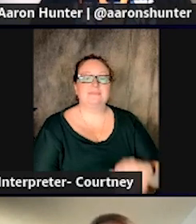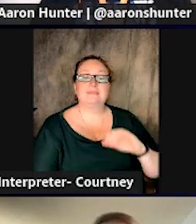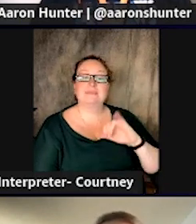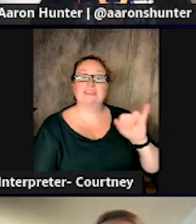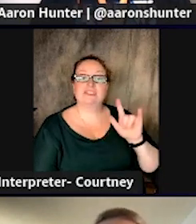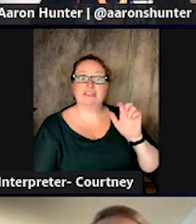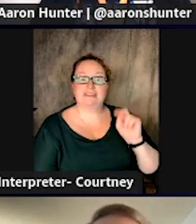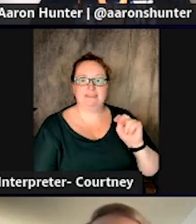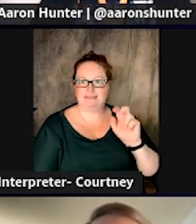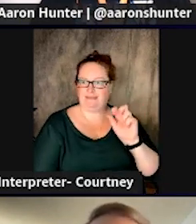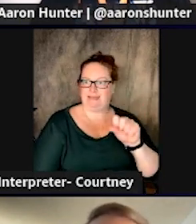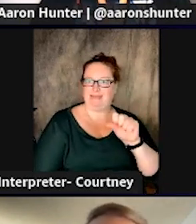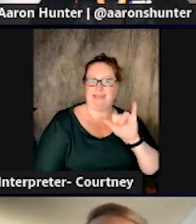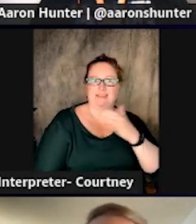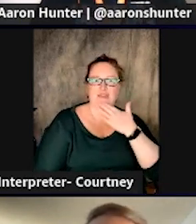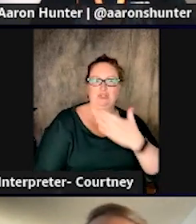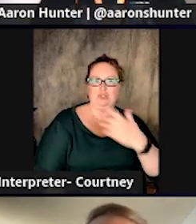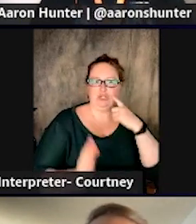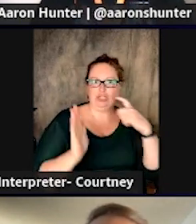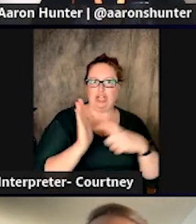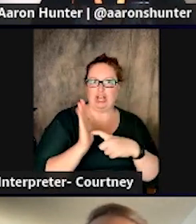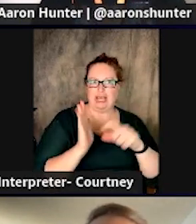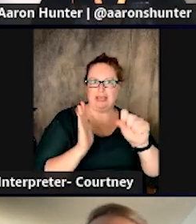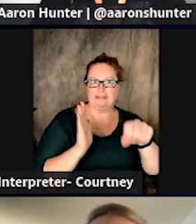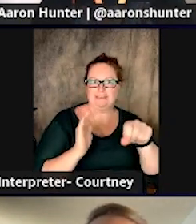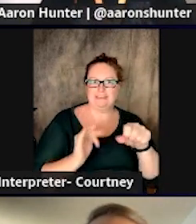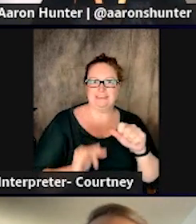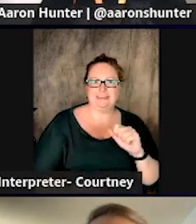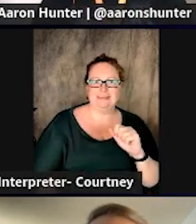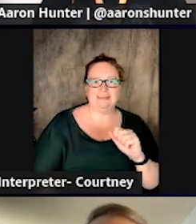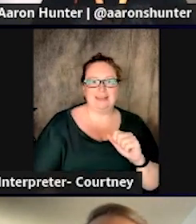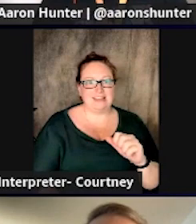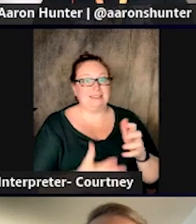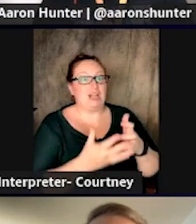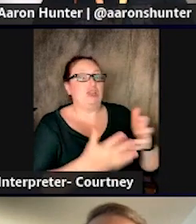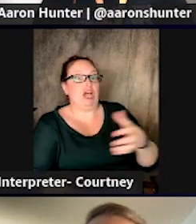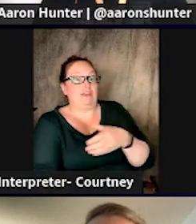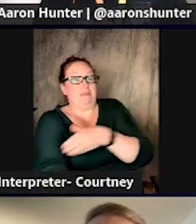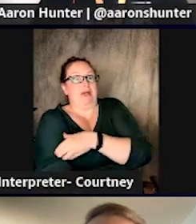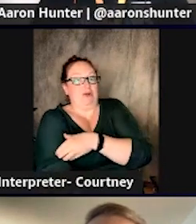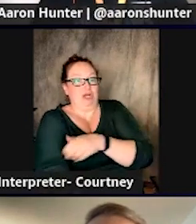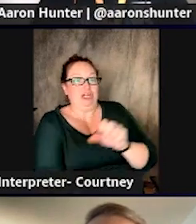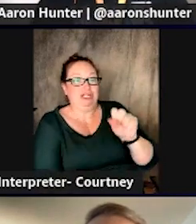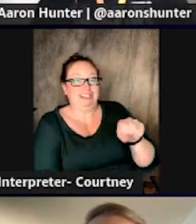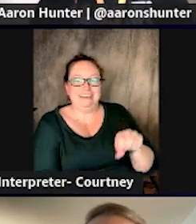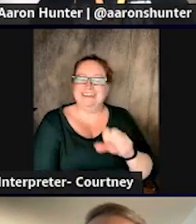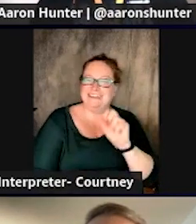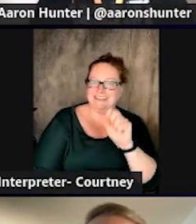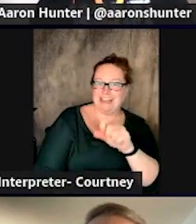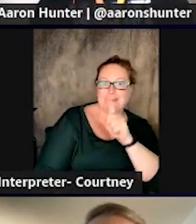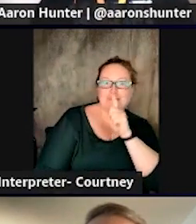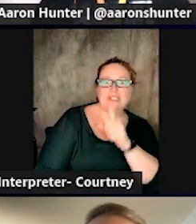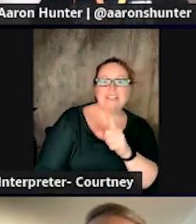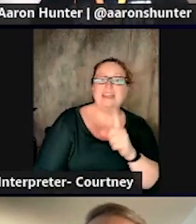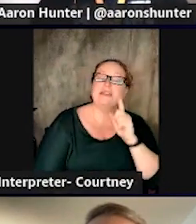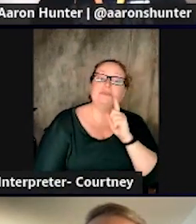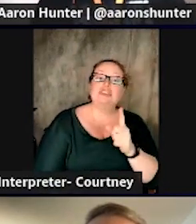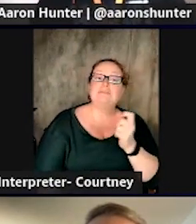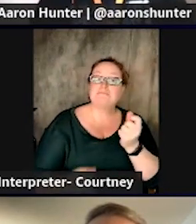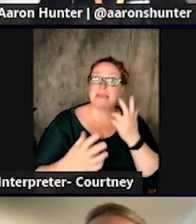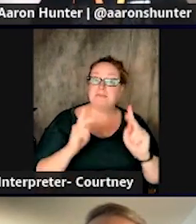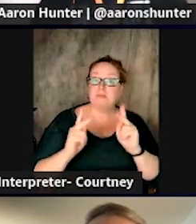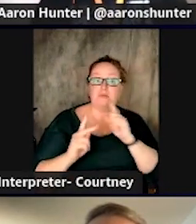good call out. So that's a lot of power. Yeah, it really is. I'm sure a lot of people are definitely really excited